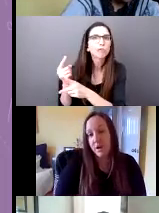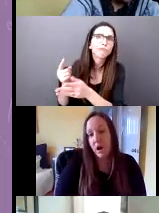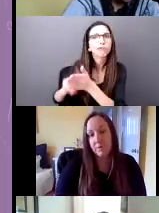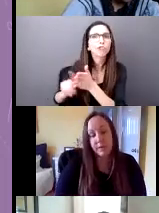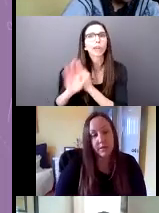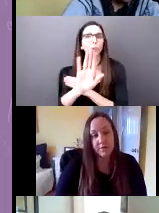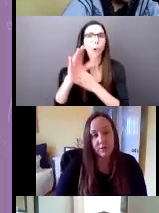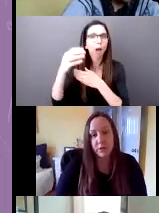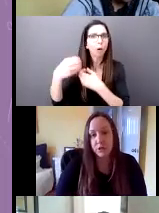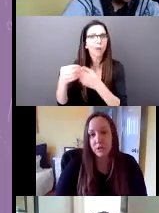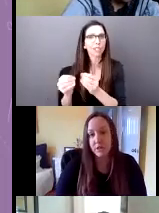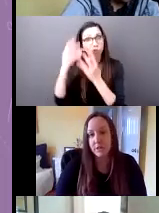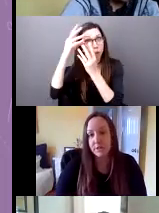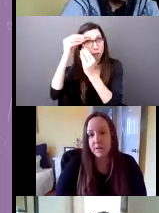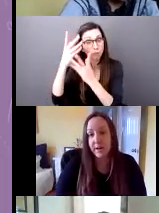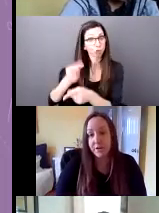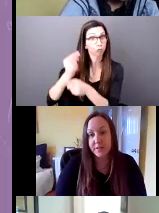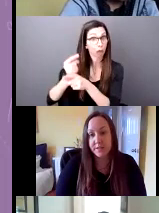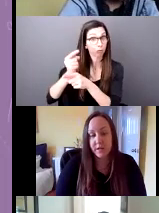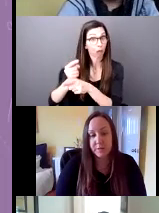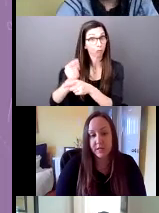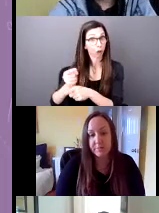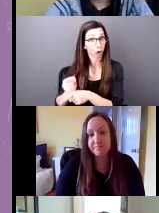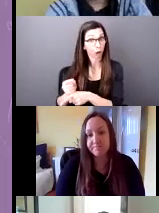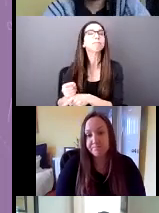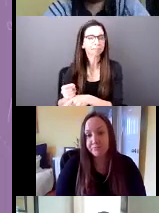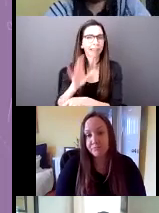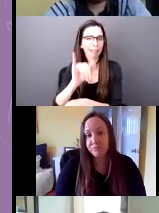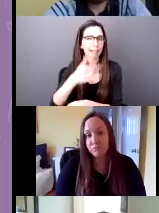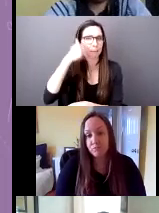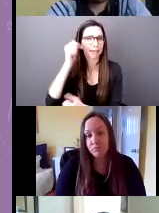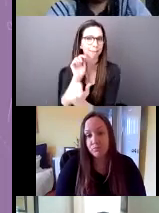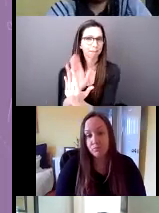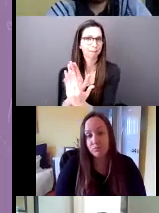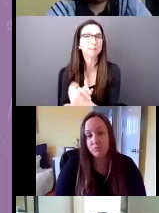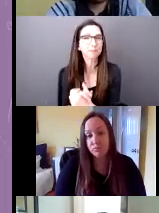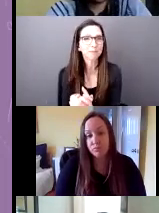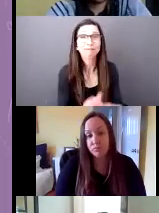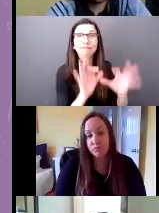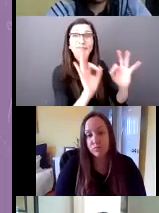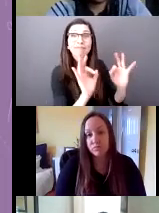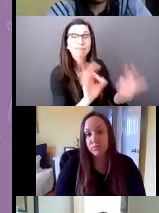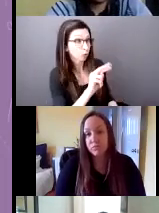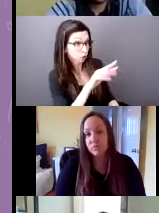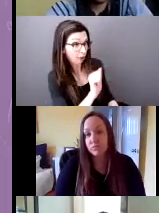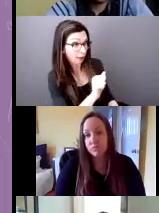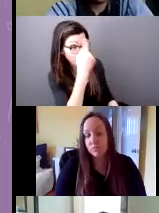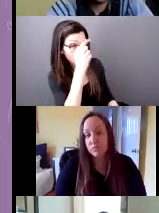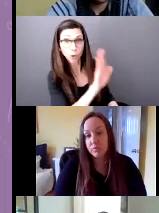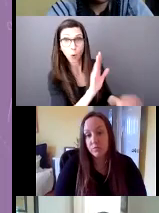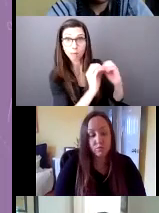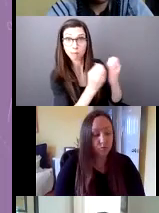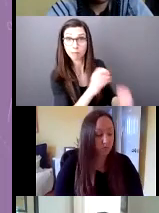there and that the information is accurate and up to date. And Rochella, for the SSL? People